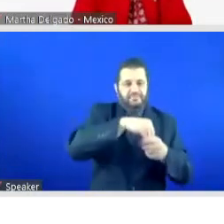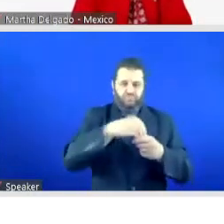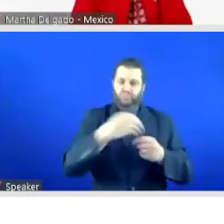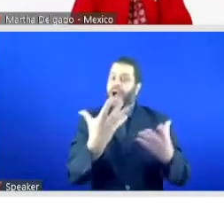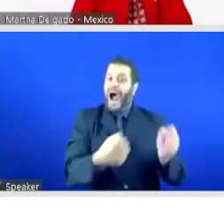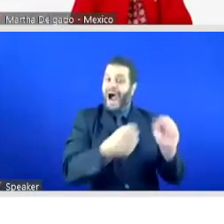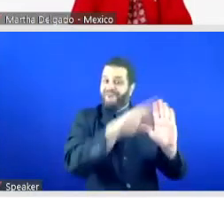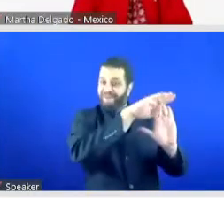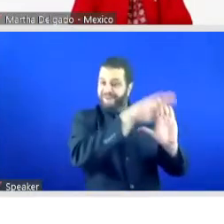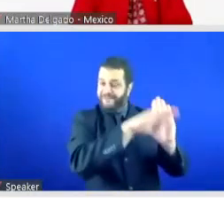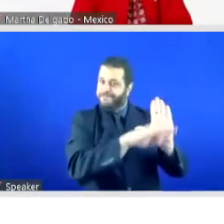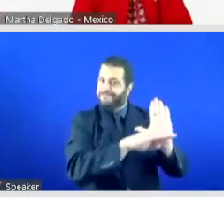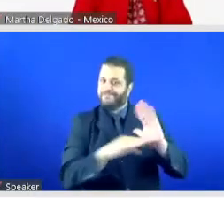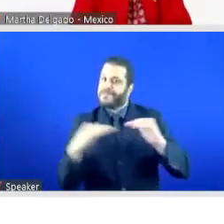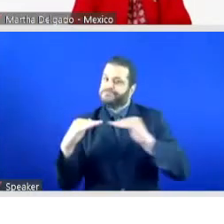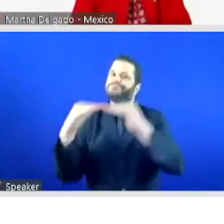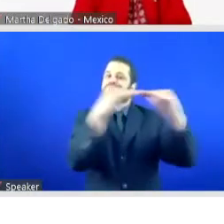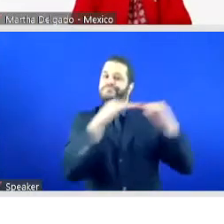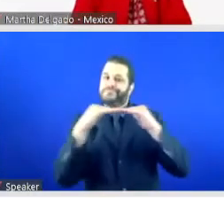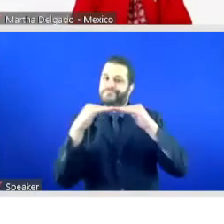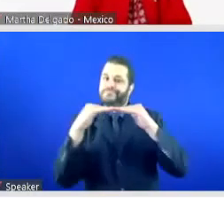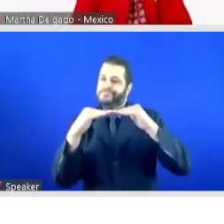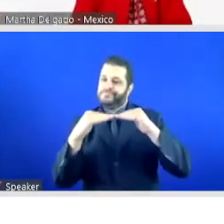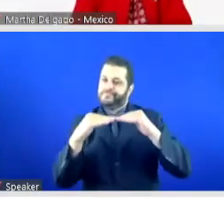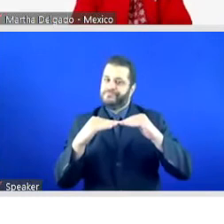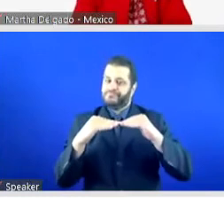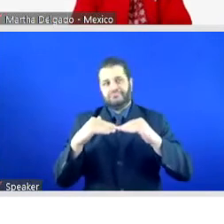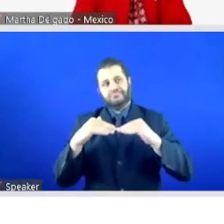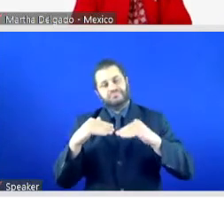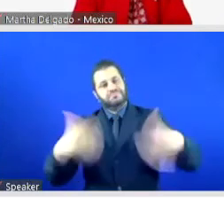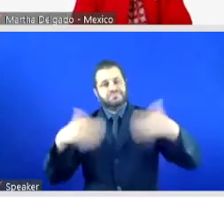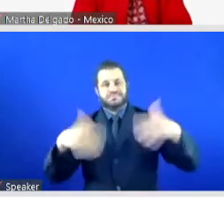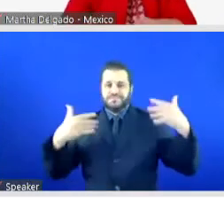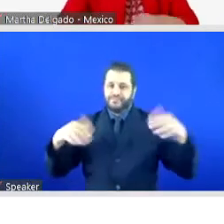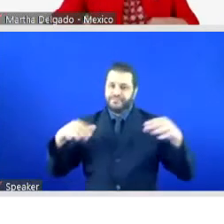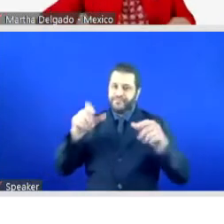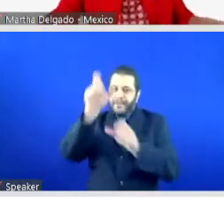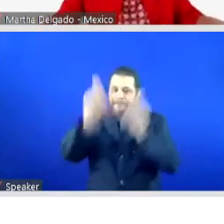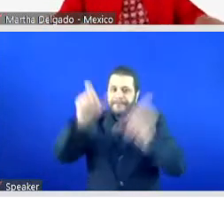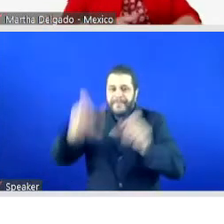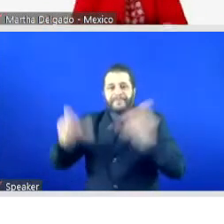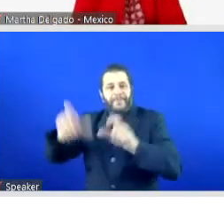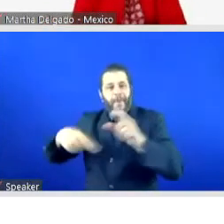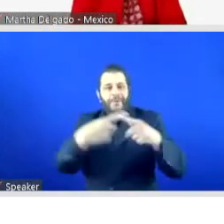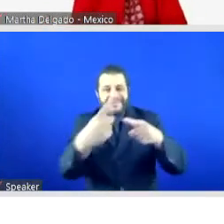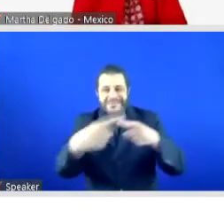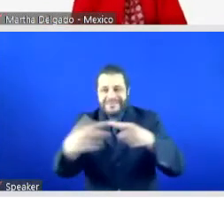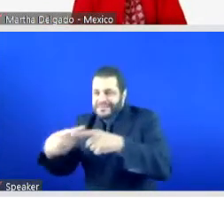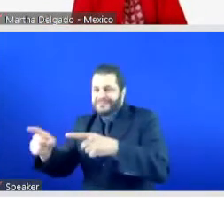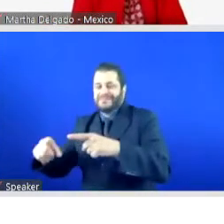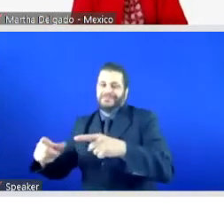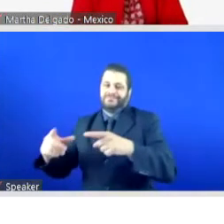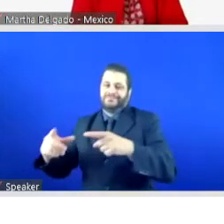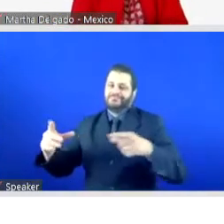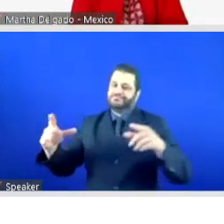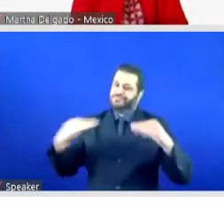working with, restoration has been a very important, crucial part. They know that they need the forest. They know they need the medicine so that they can